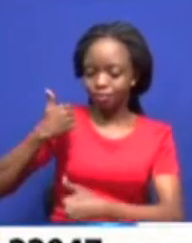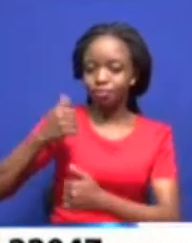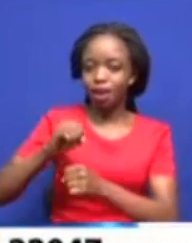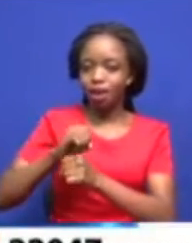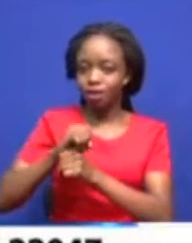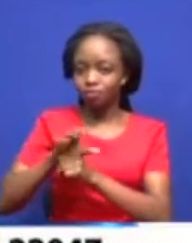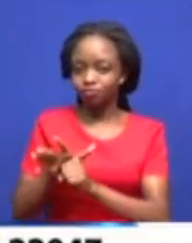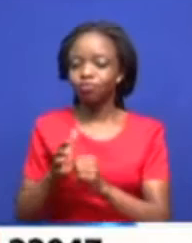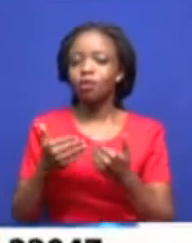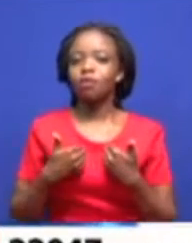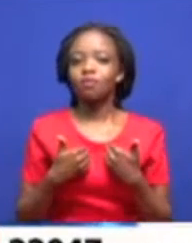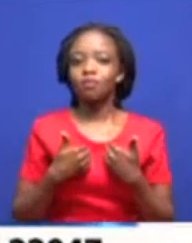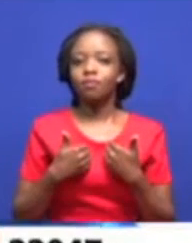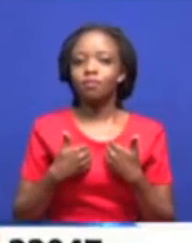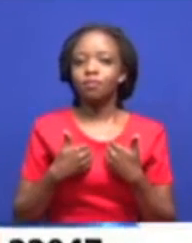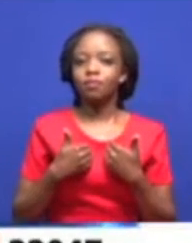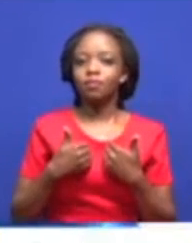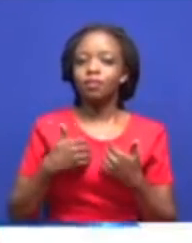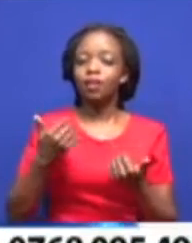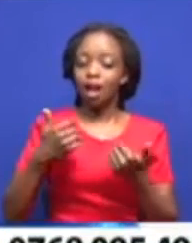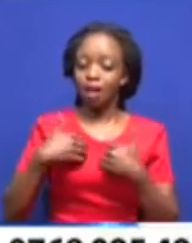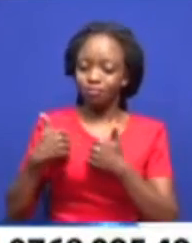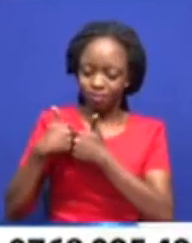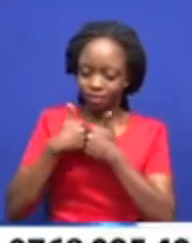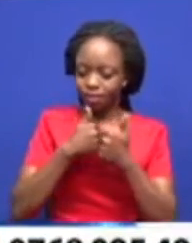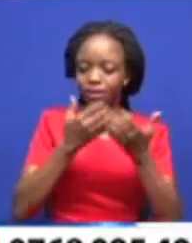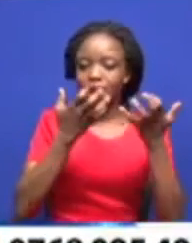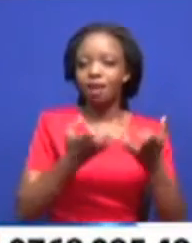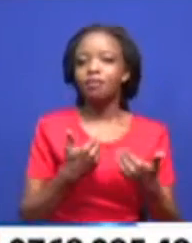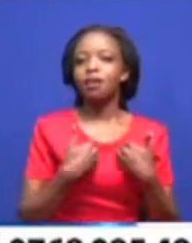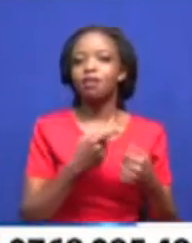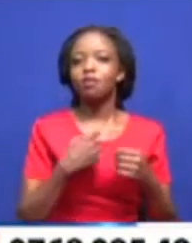hard by the pandemic. So we're asking the world leaders